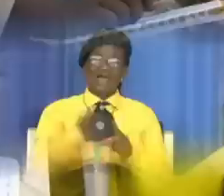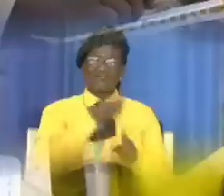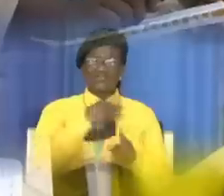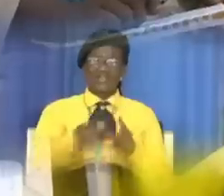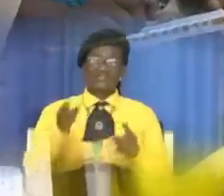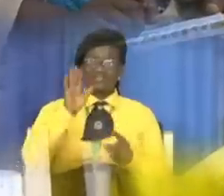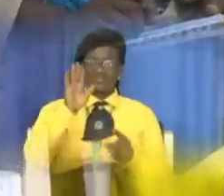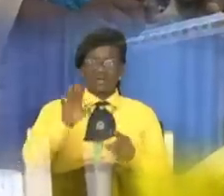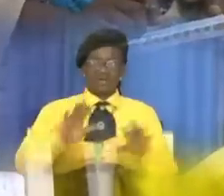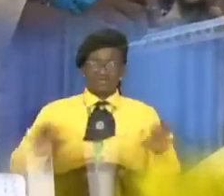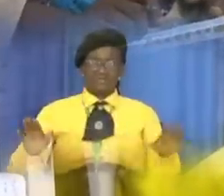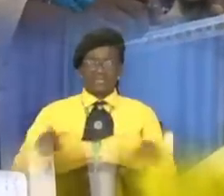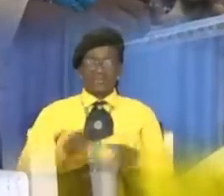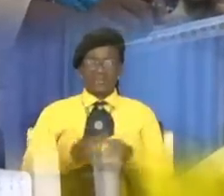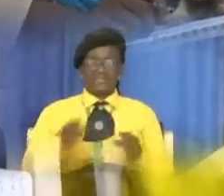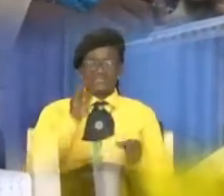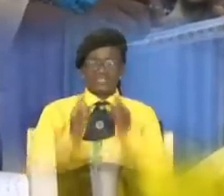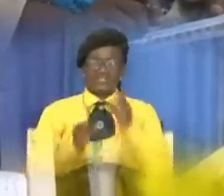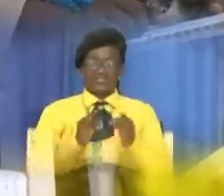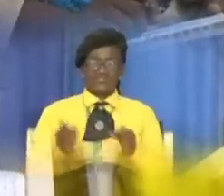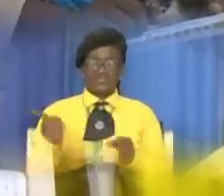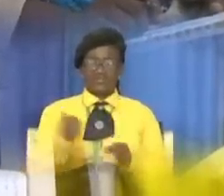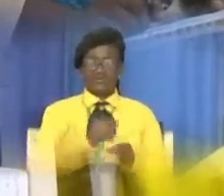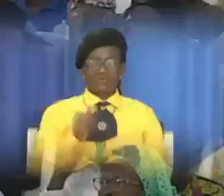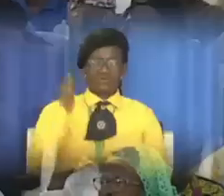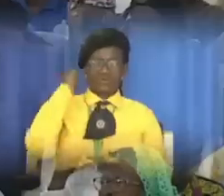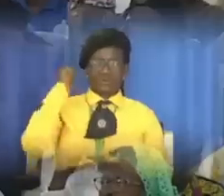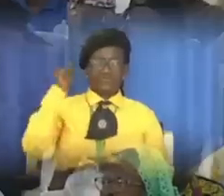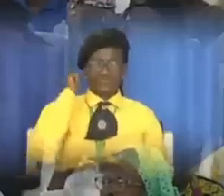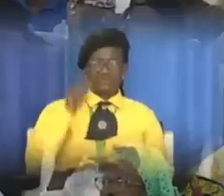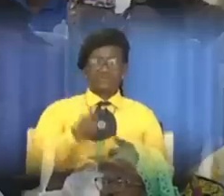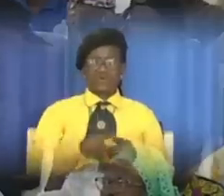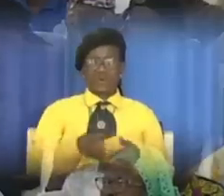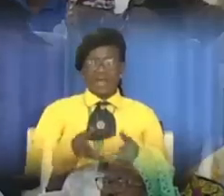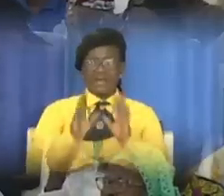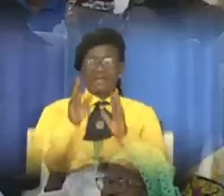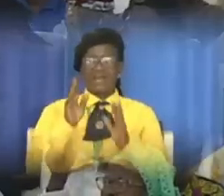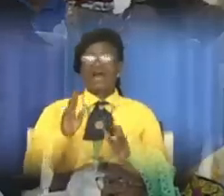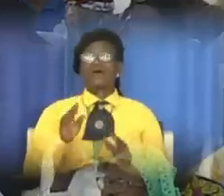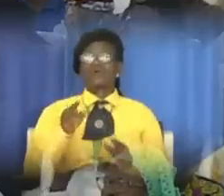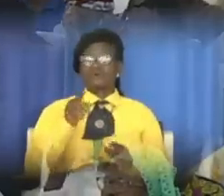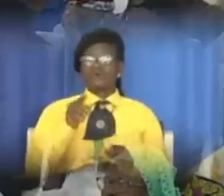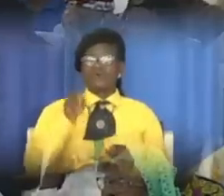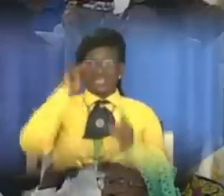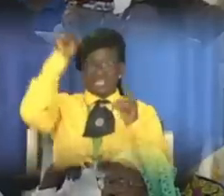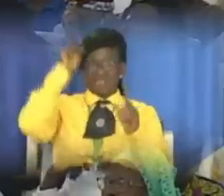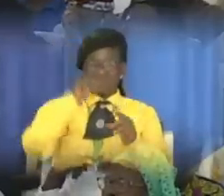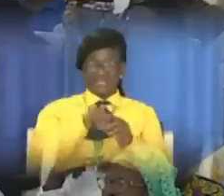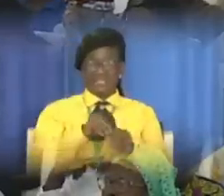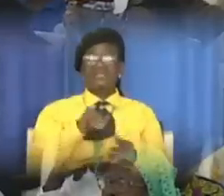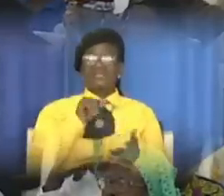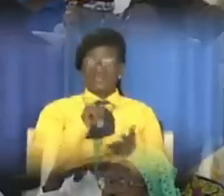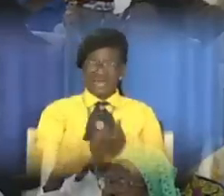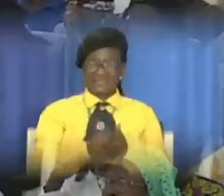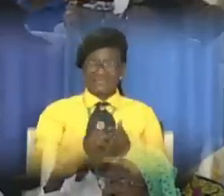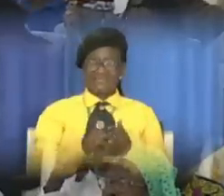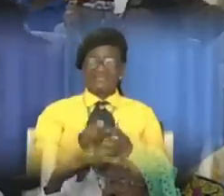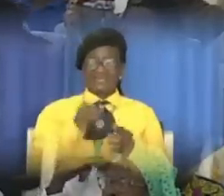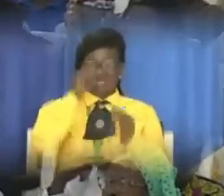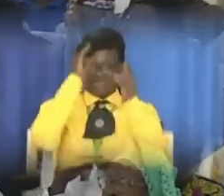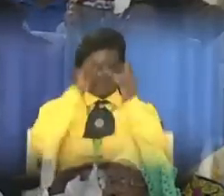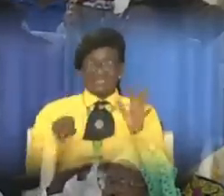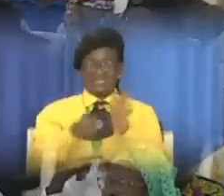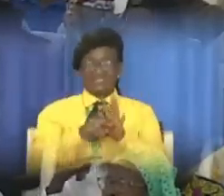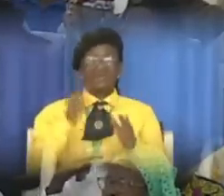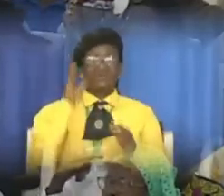But if you refuse to allow him in, that decision will also affect you. It will affect your children, and it will affect